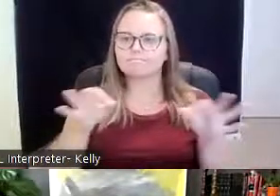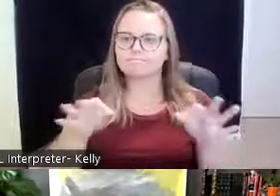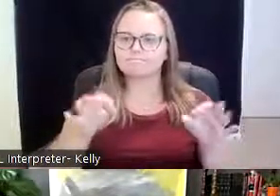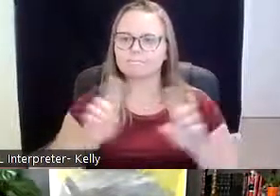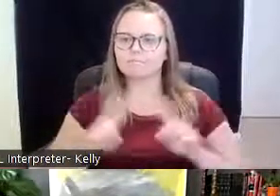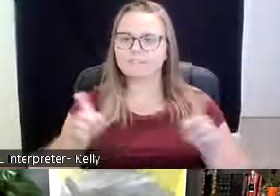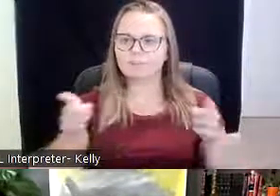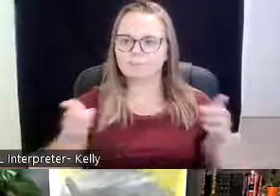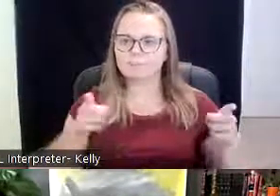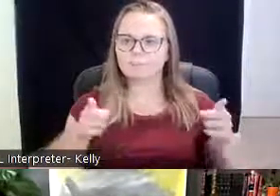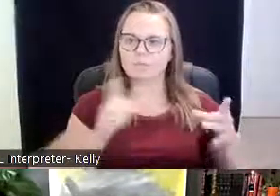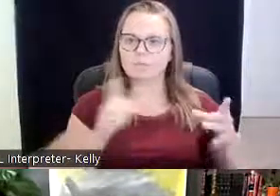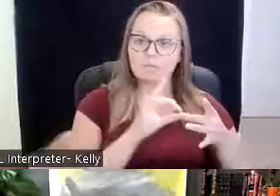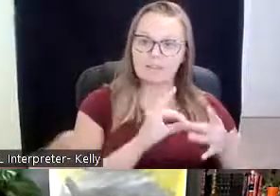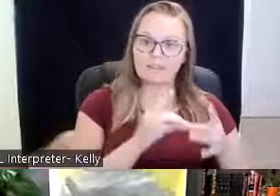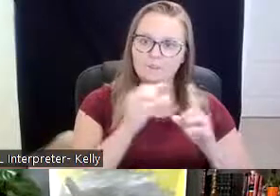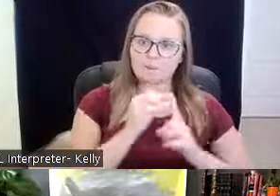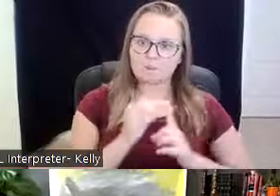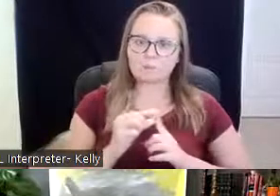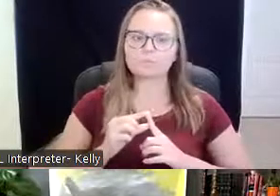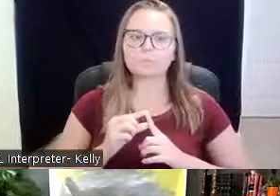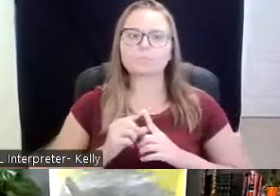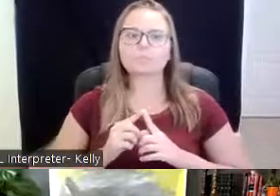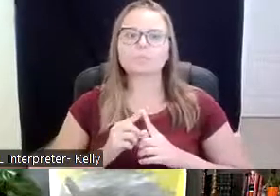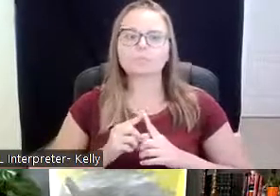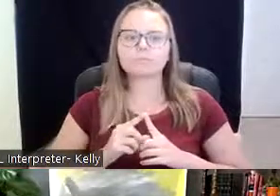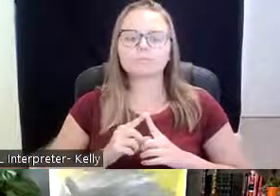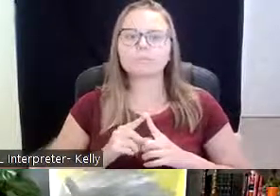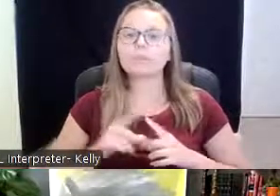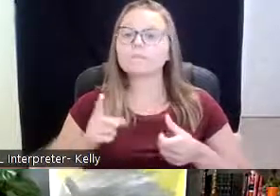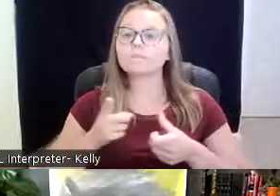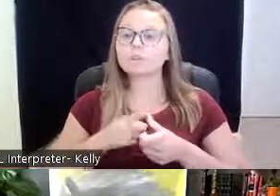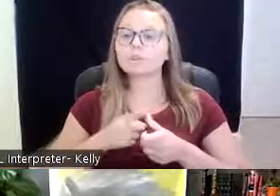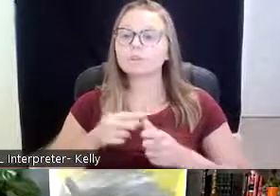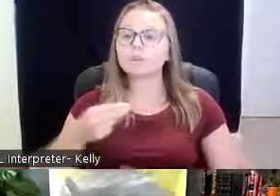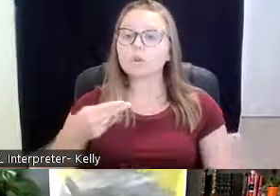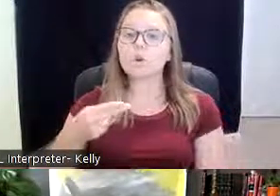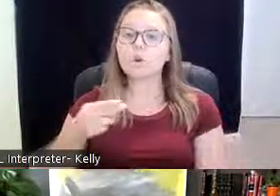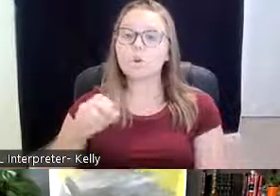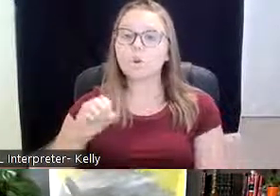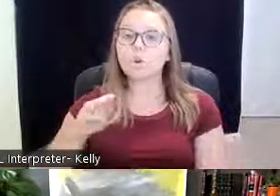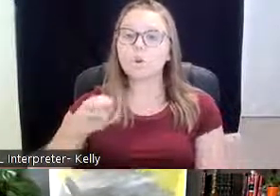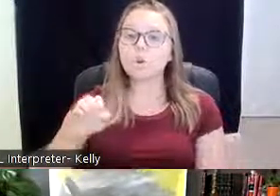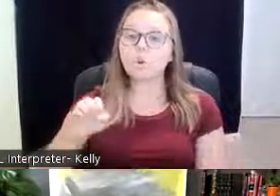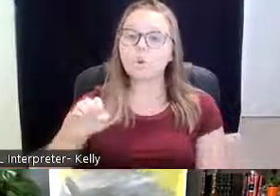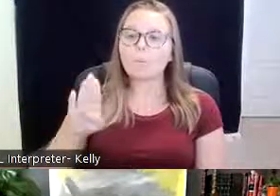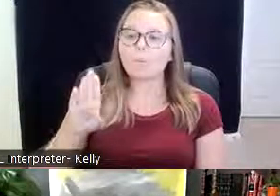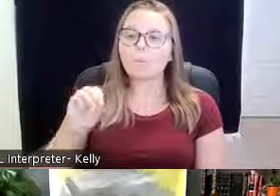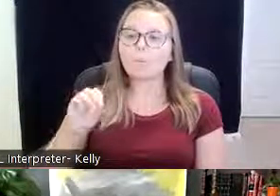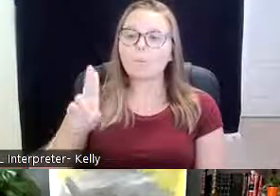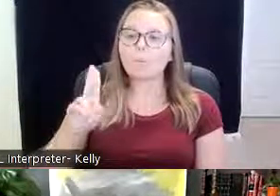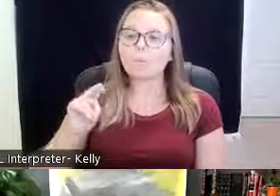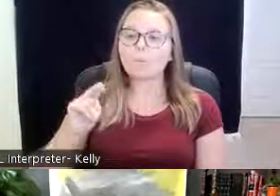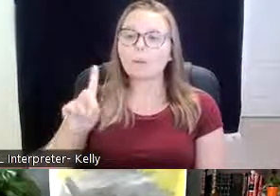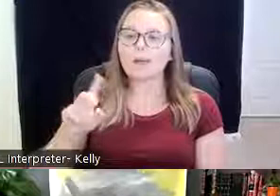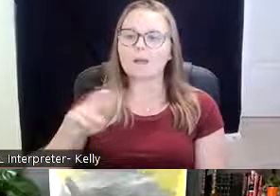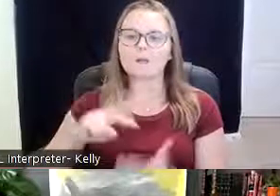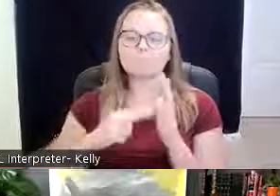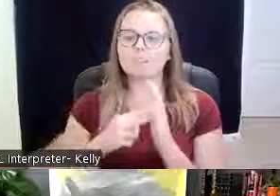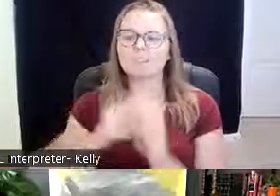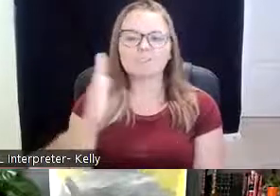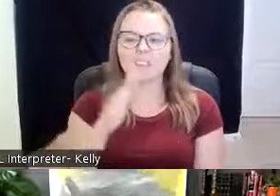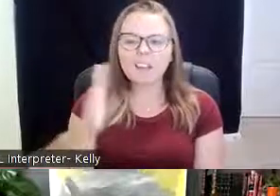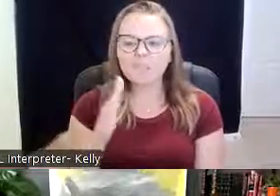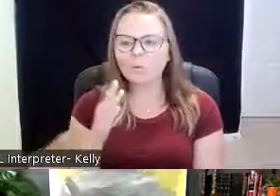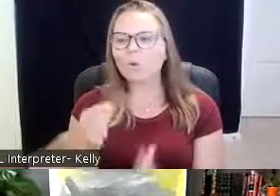related but distinct terms. The first is homebound, which refers to never or rarely leaving the